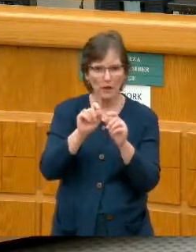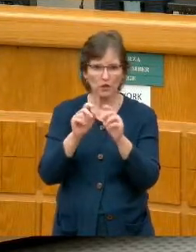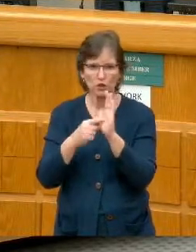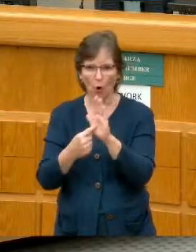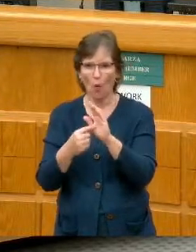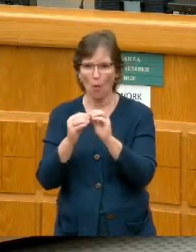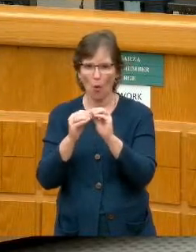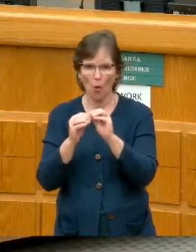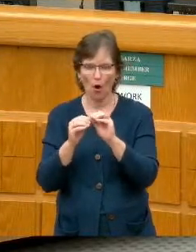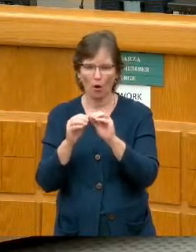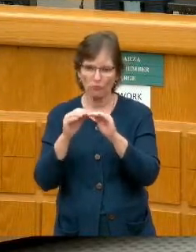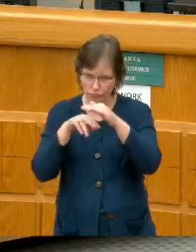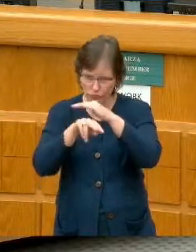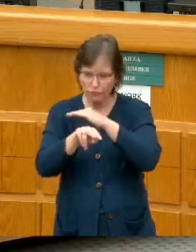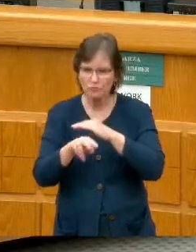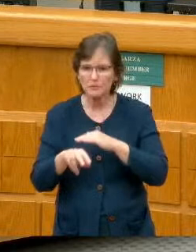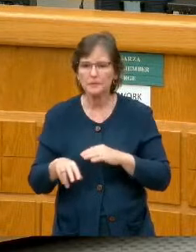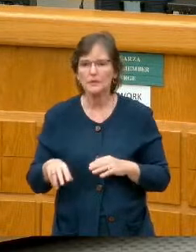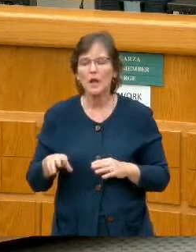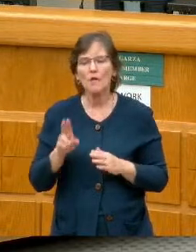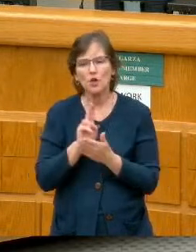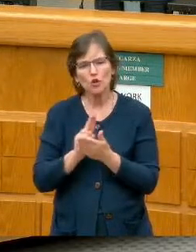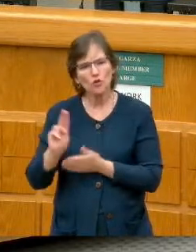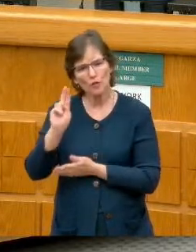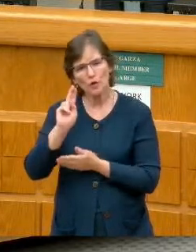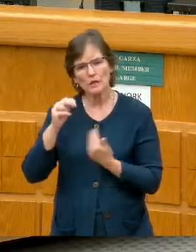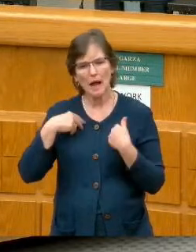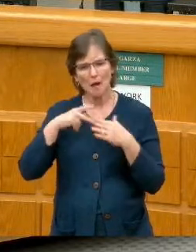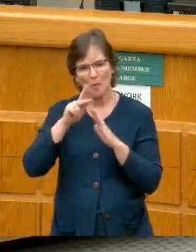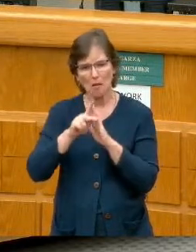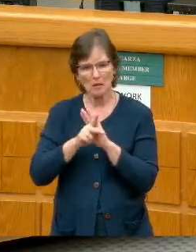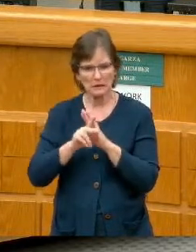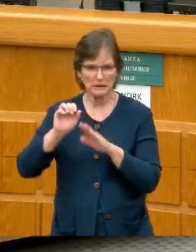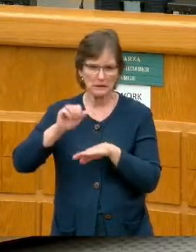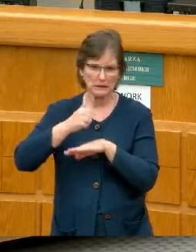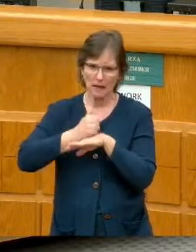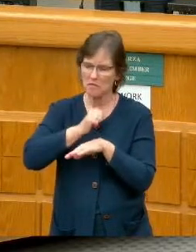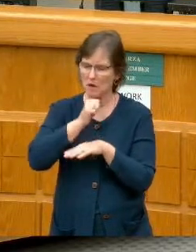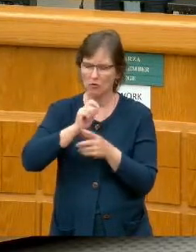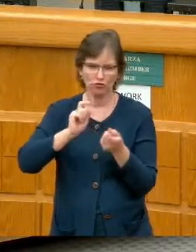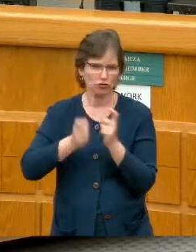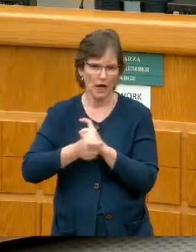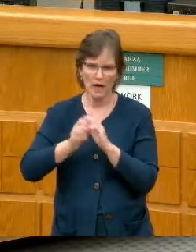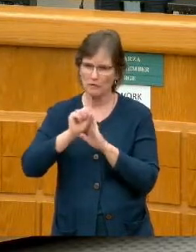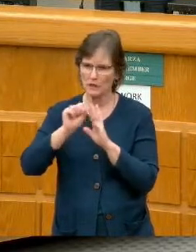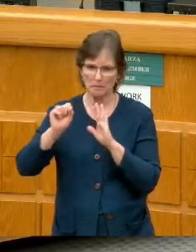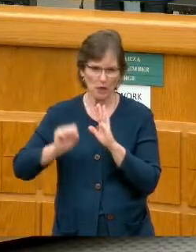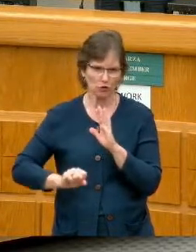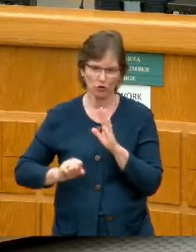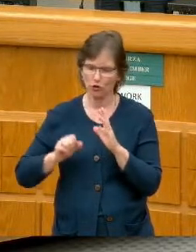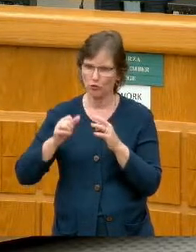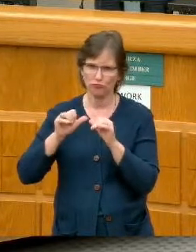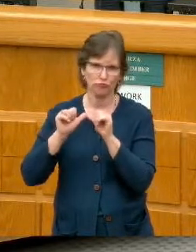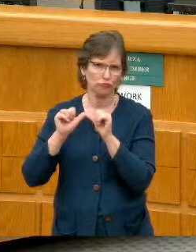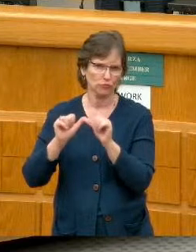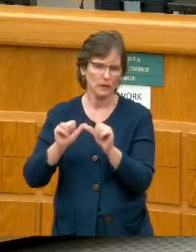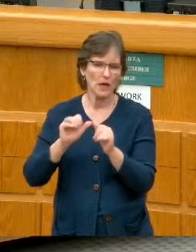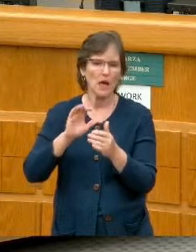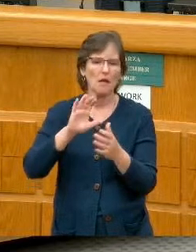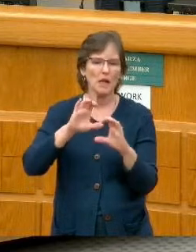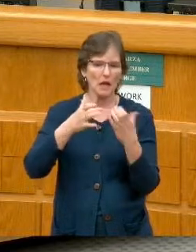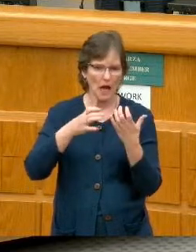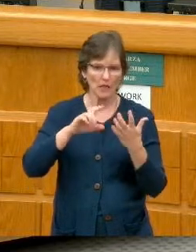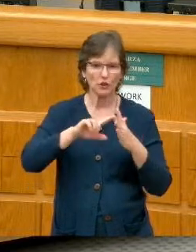level because their policies are set in place and they're not really going to change in the middle of the semester. So classes that started remotely,